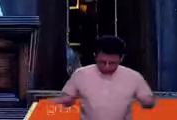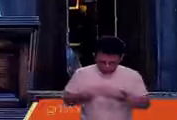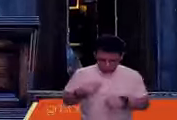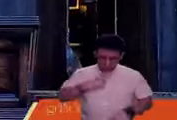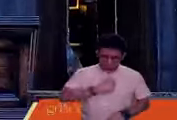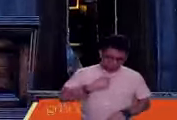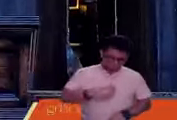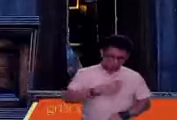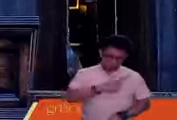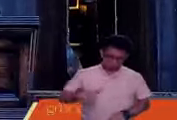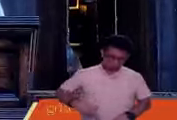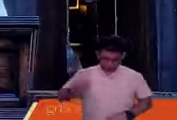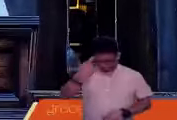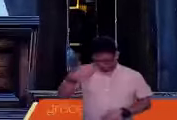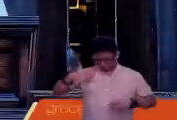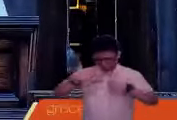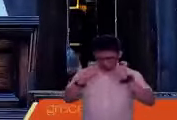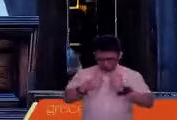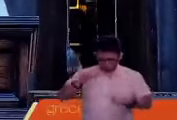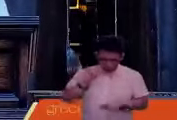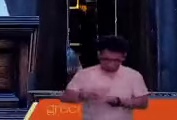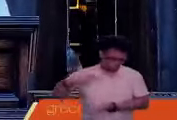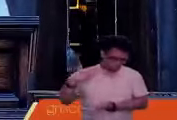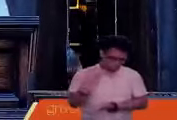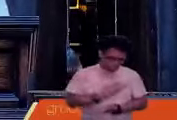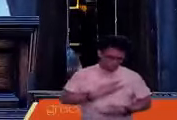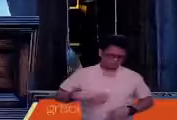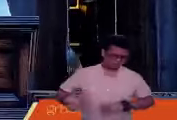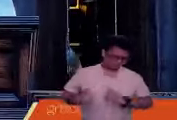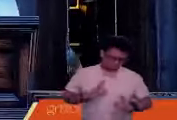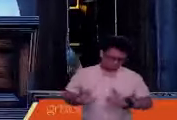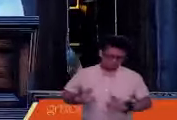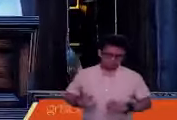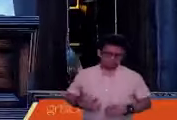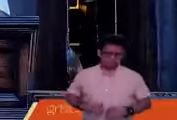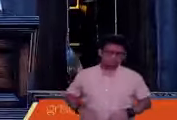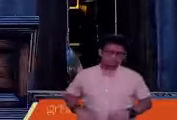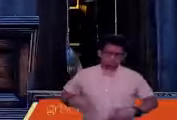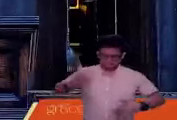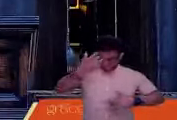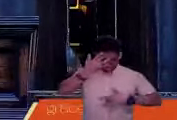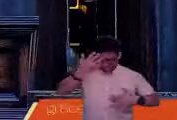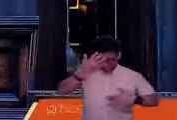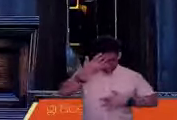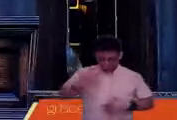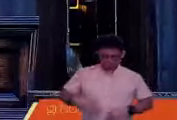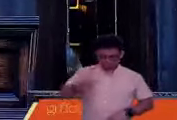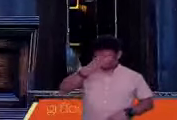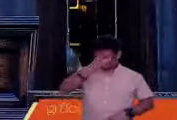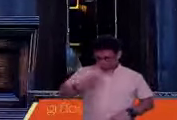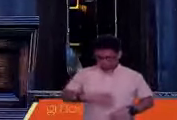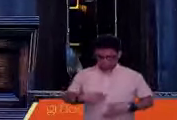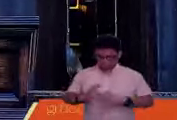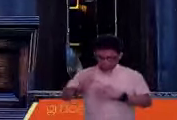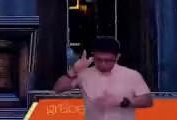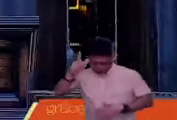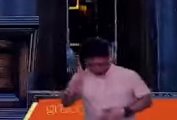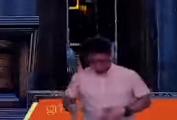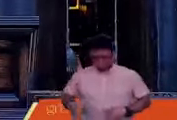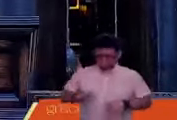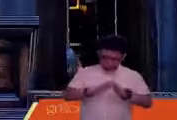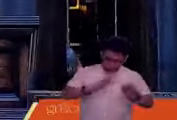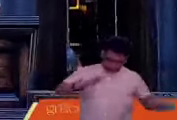Nangayong magpasaylo, Ginoo, sa mga salang among nabuhat, omissions, infirmities, as men of God,